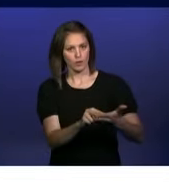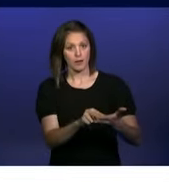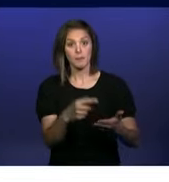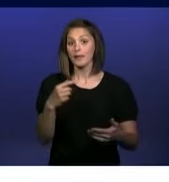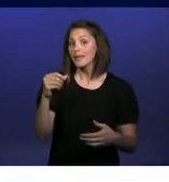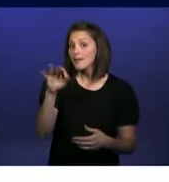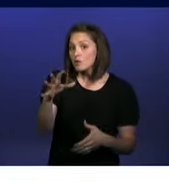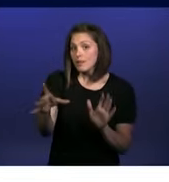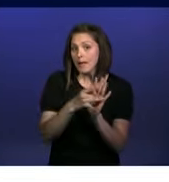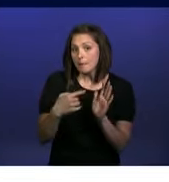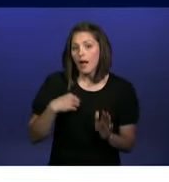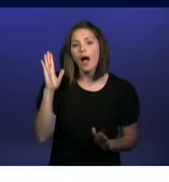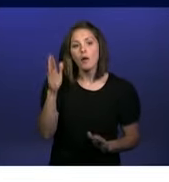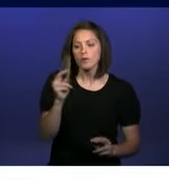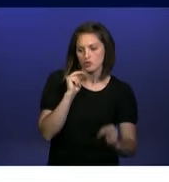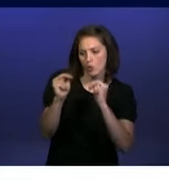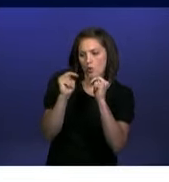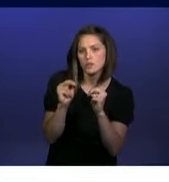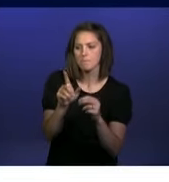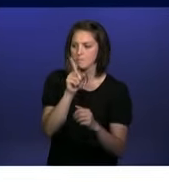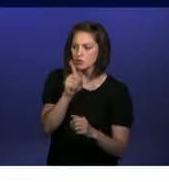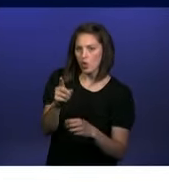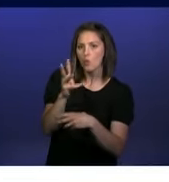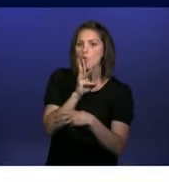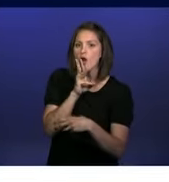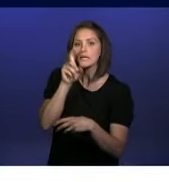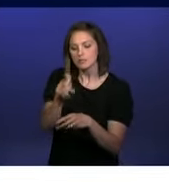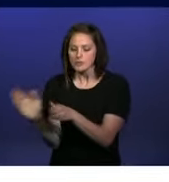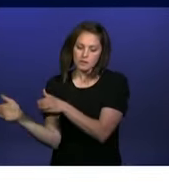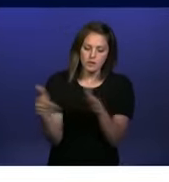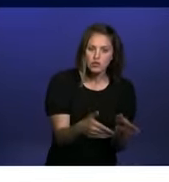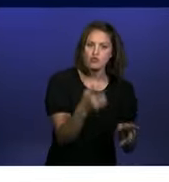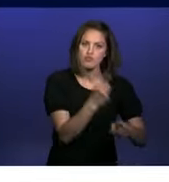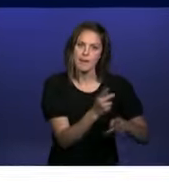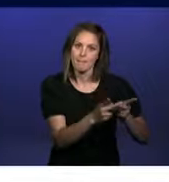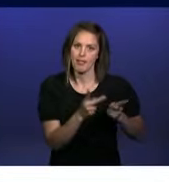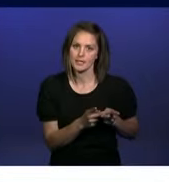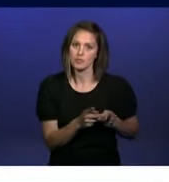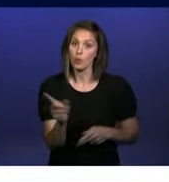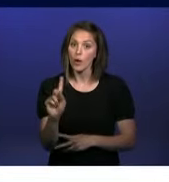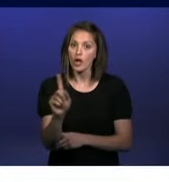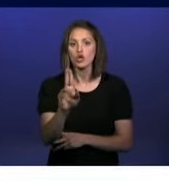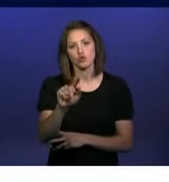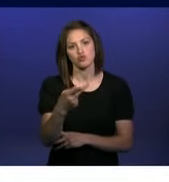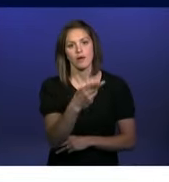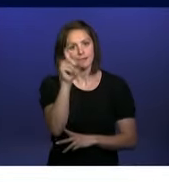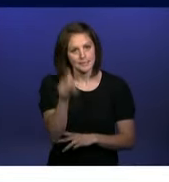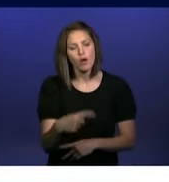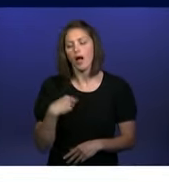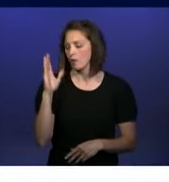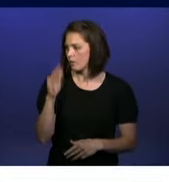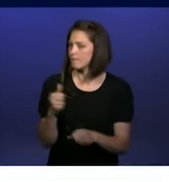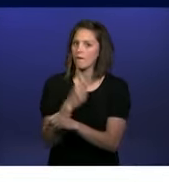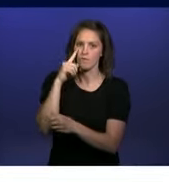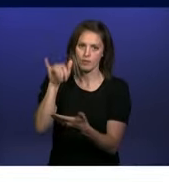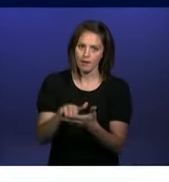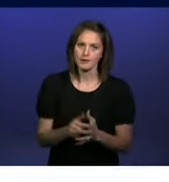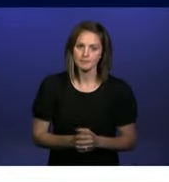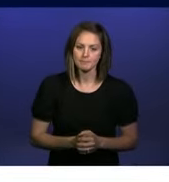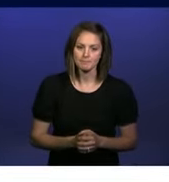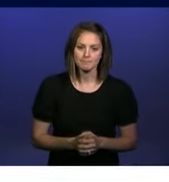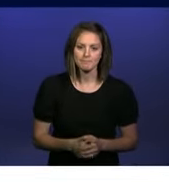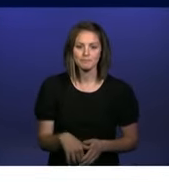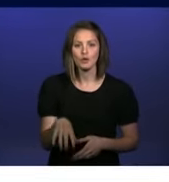that. I'm going to negotiate it and make sure the water gets to where it belongs. And that's right here in Utah. All right, Mr. Wilson, the final minute on this question is